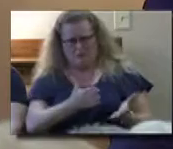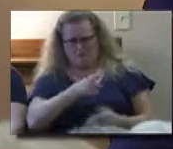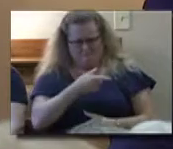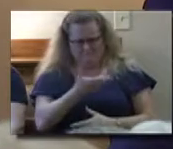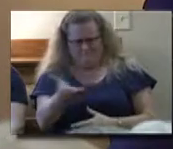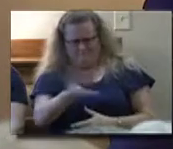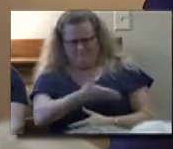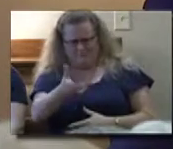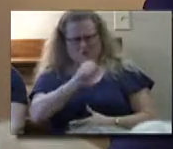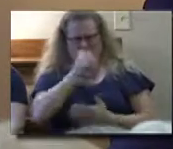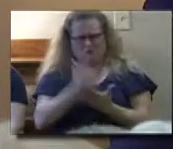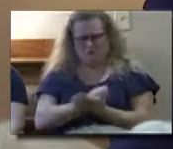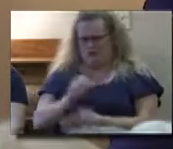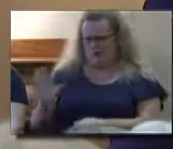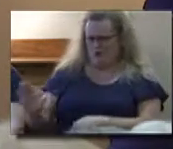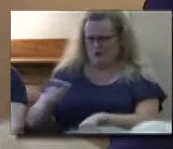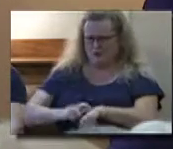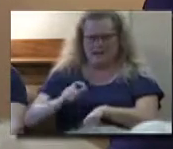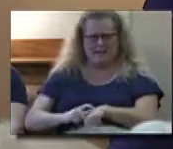time.